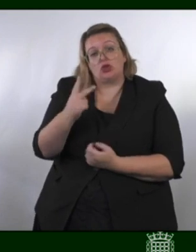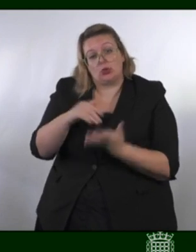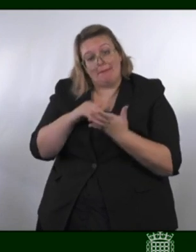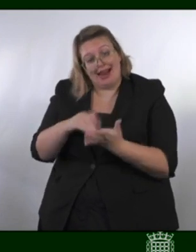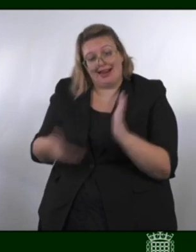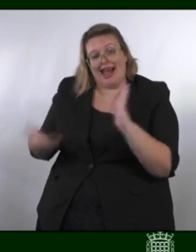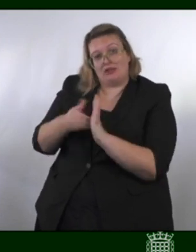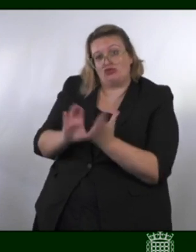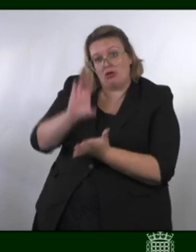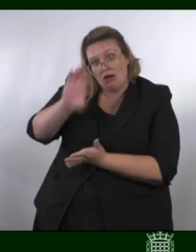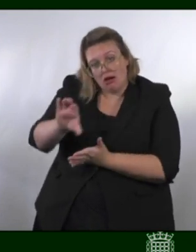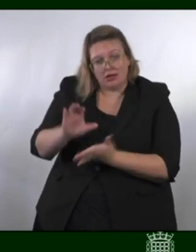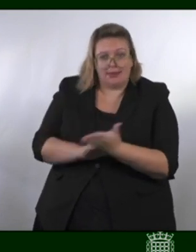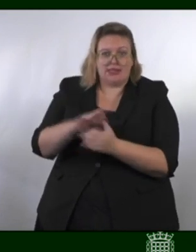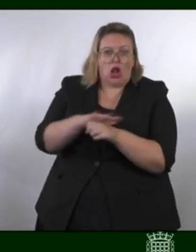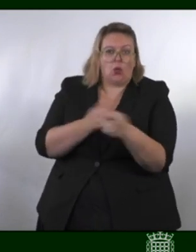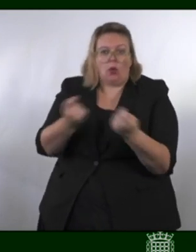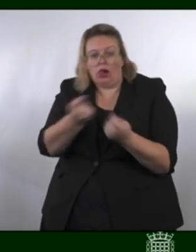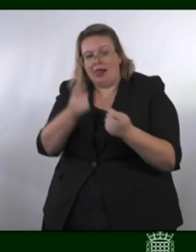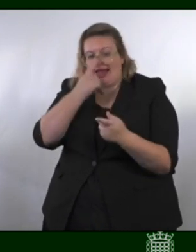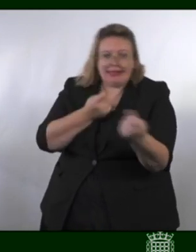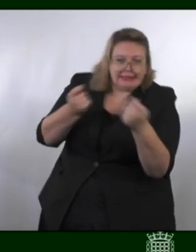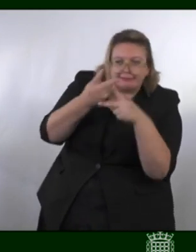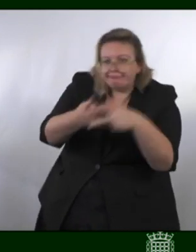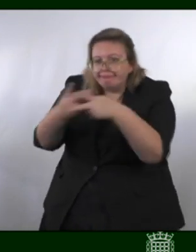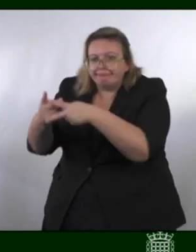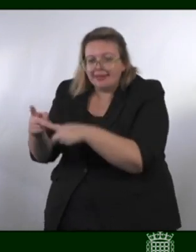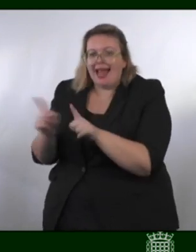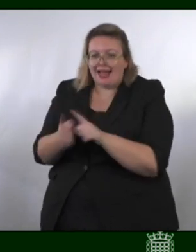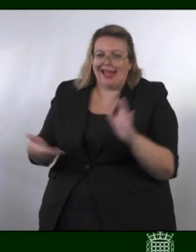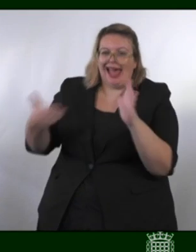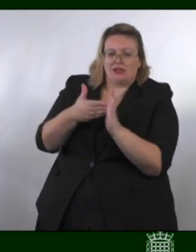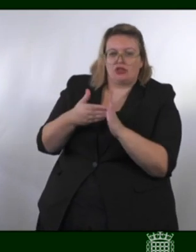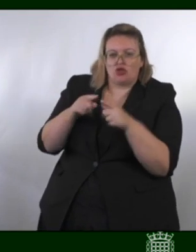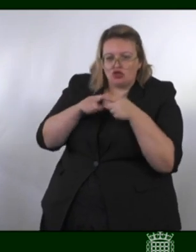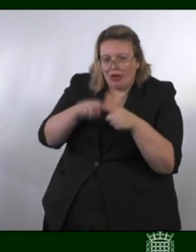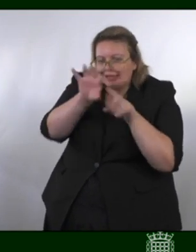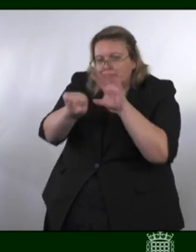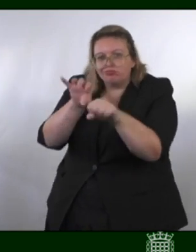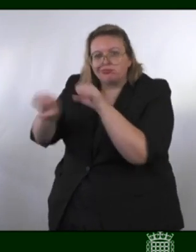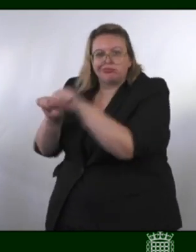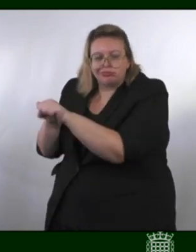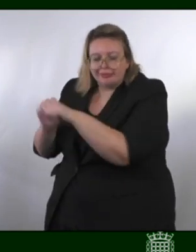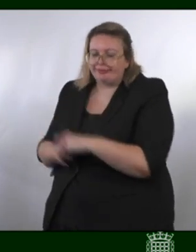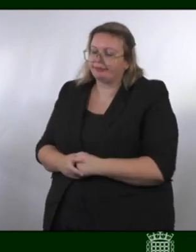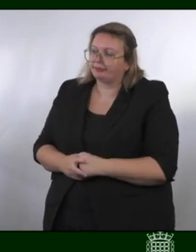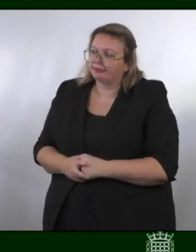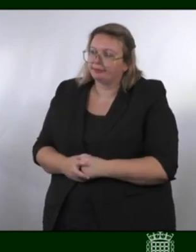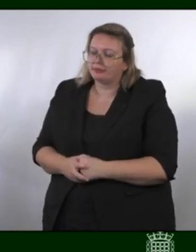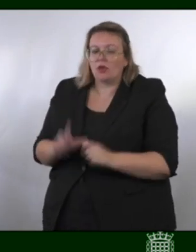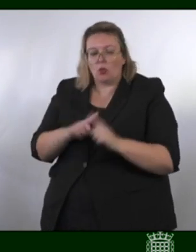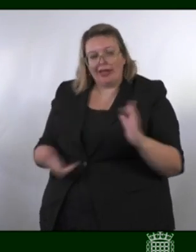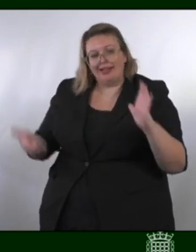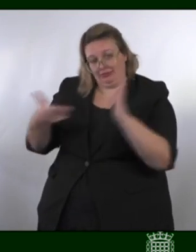for local enforcement and contract tracing activity. As well as this, we are putting in place extra funding so the local authorities in